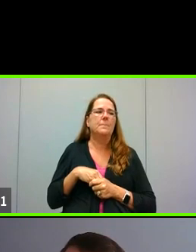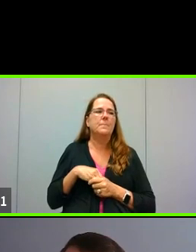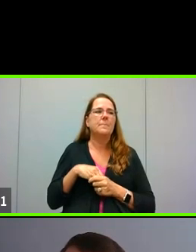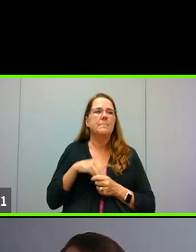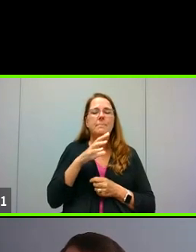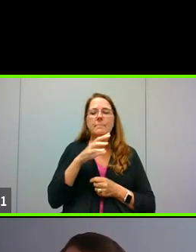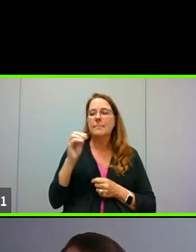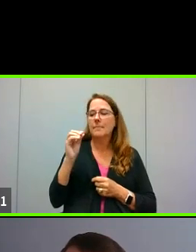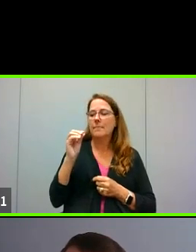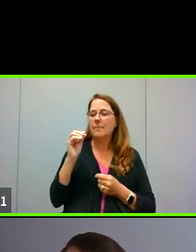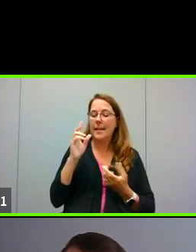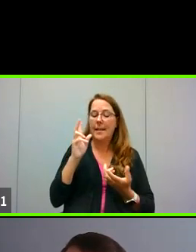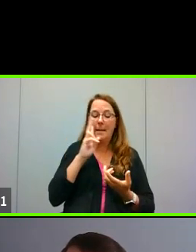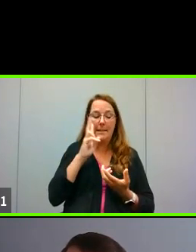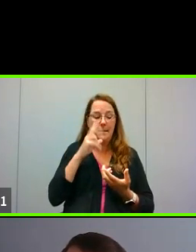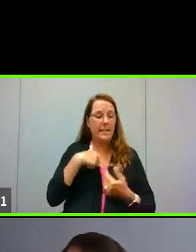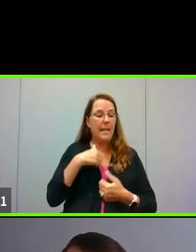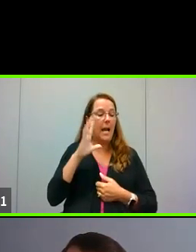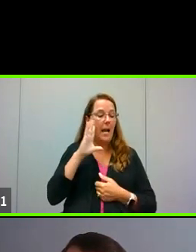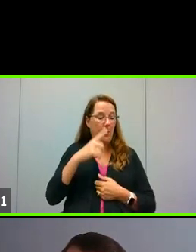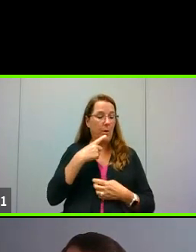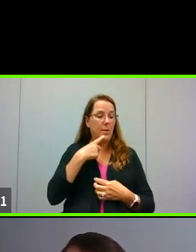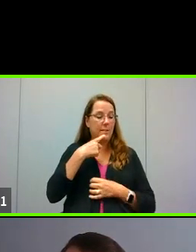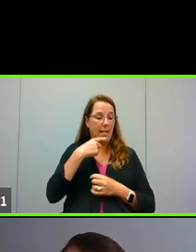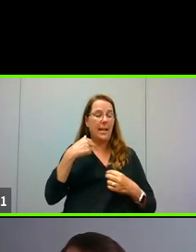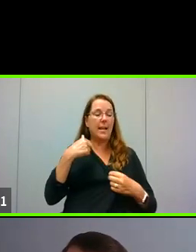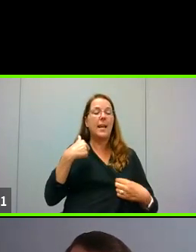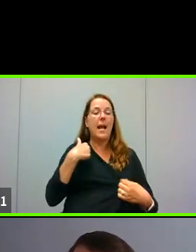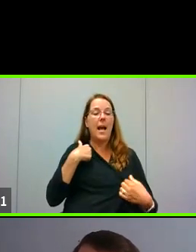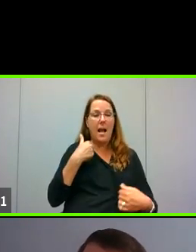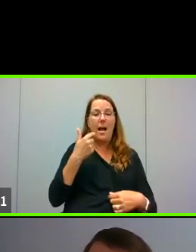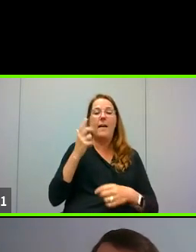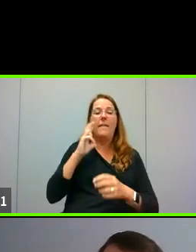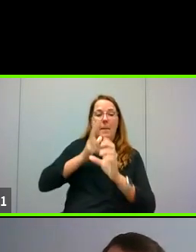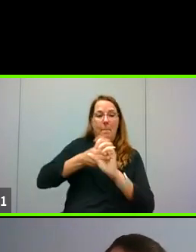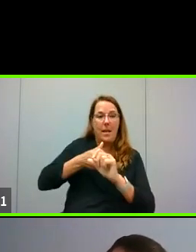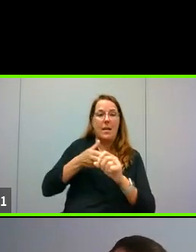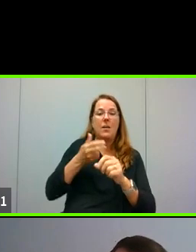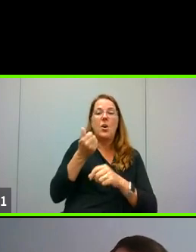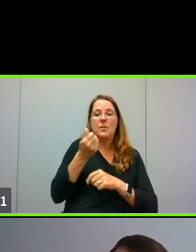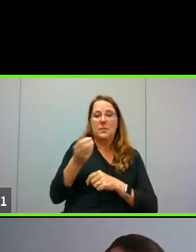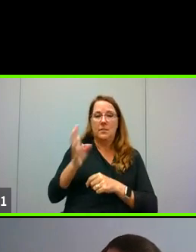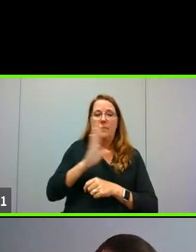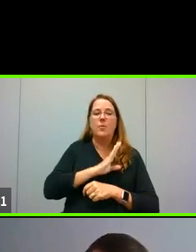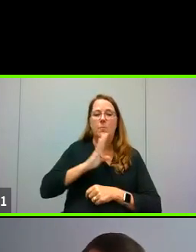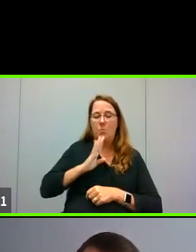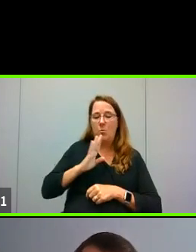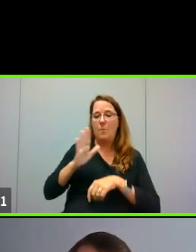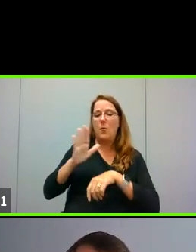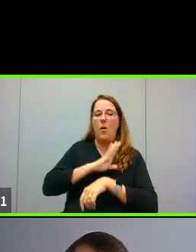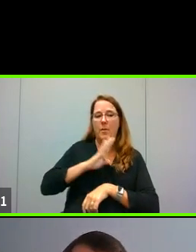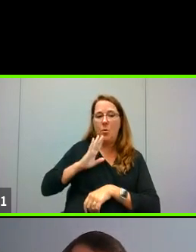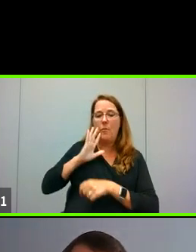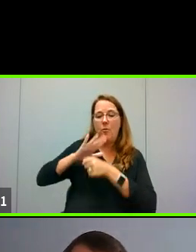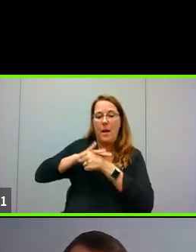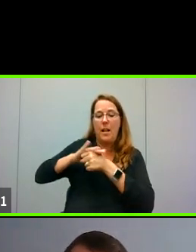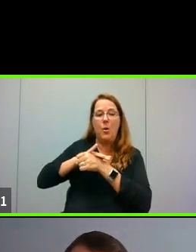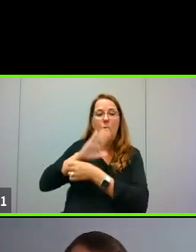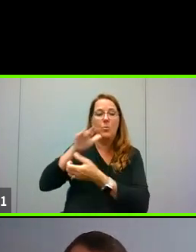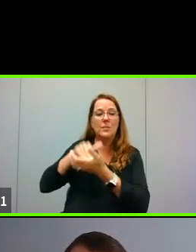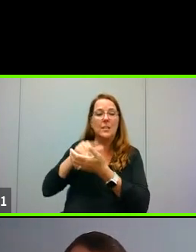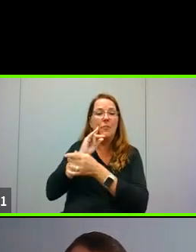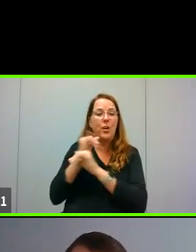Lastly, let's see. I will say that I have been on several. I'm also on the board for my local Center for Independent Living, and